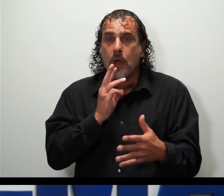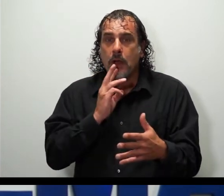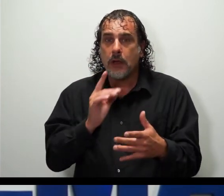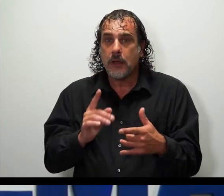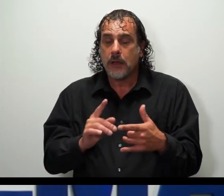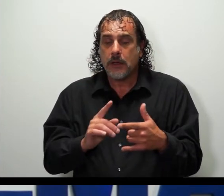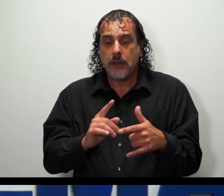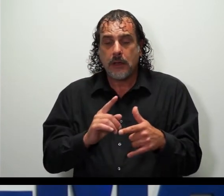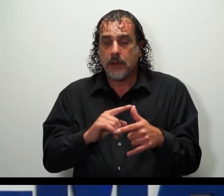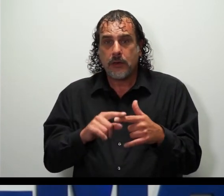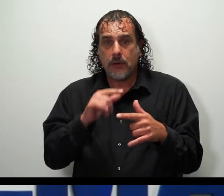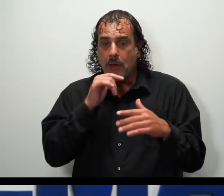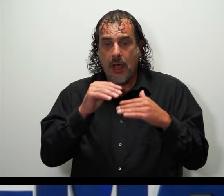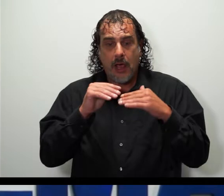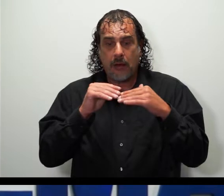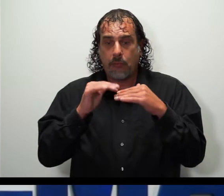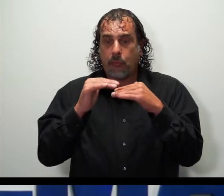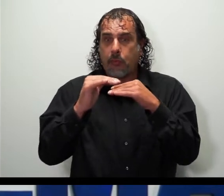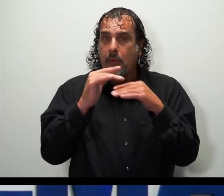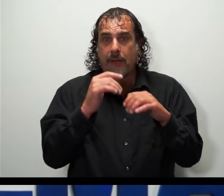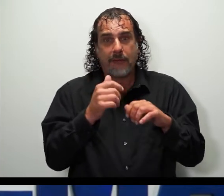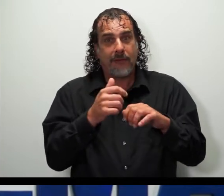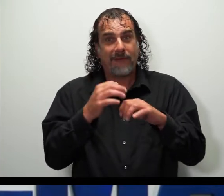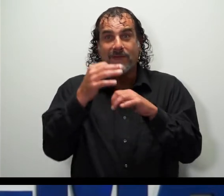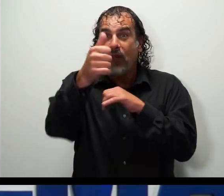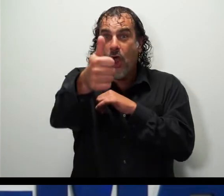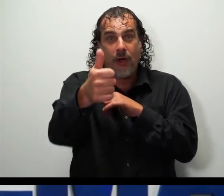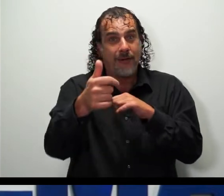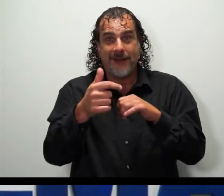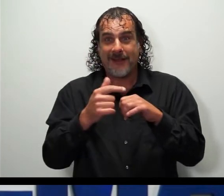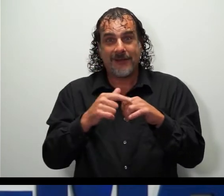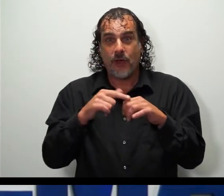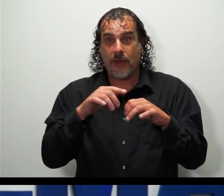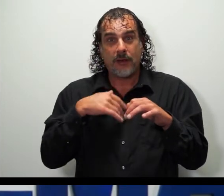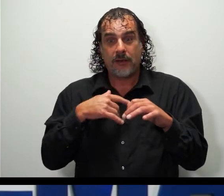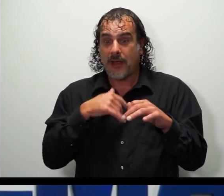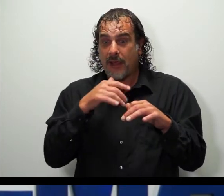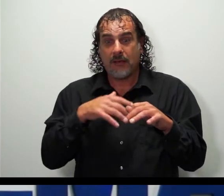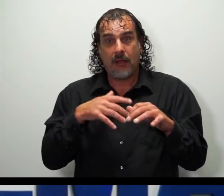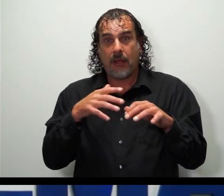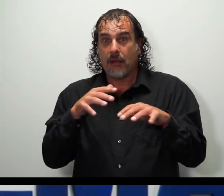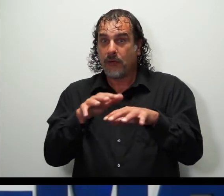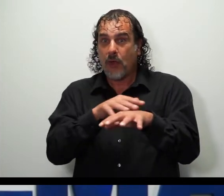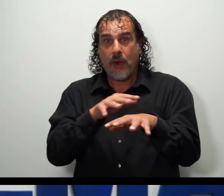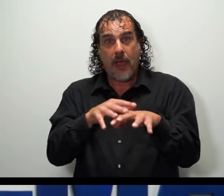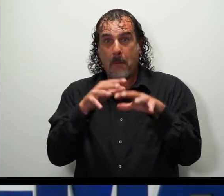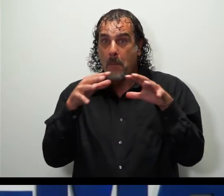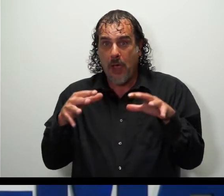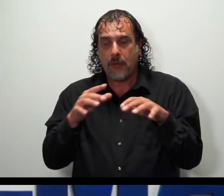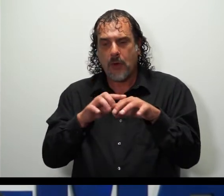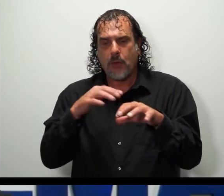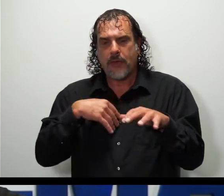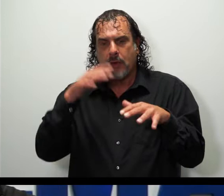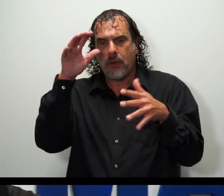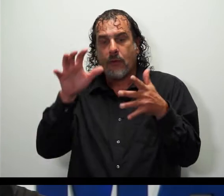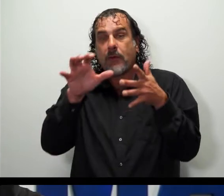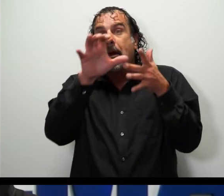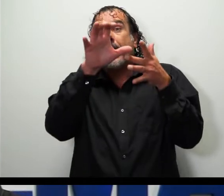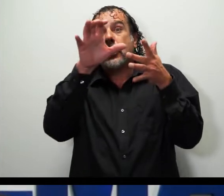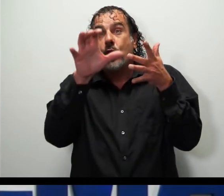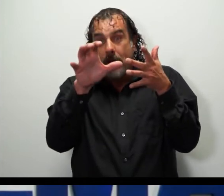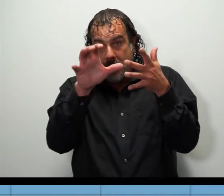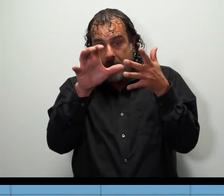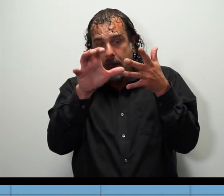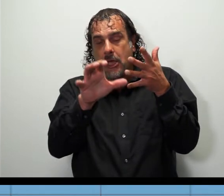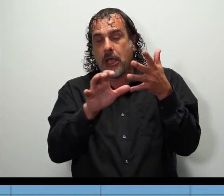not recede very far out from the coast, so there's not a lot of time for it to ramp down, but it is expected to ramp down from a Category 3